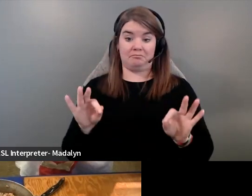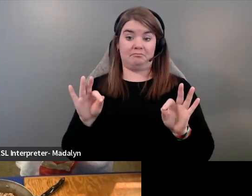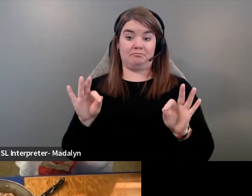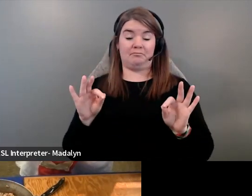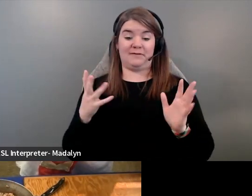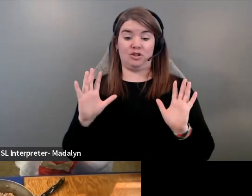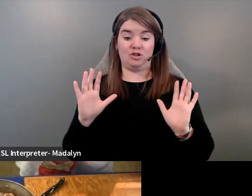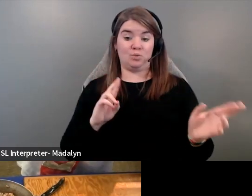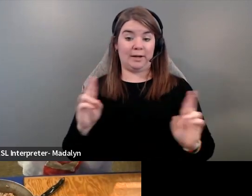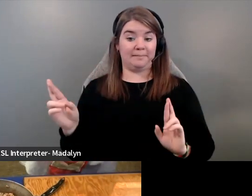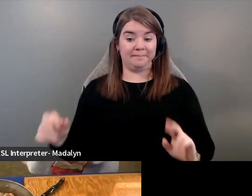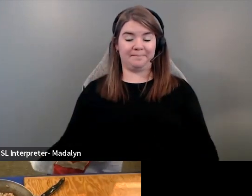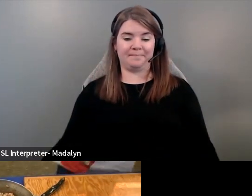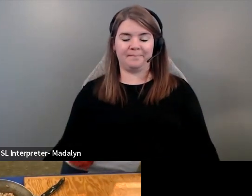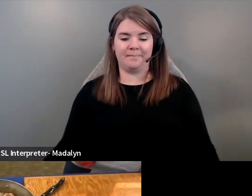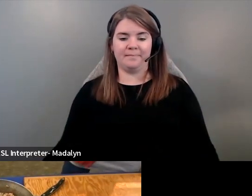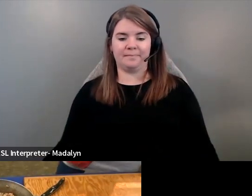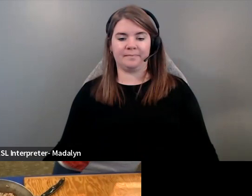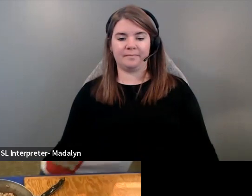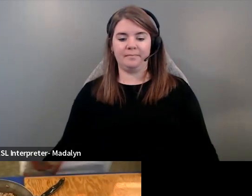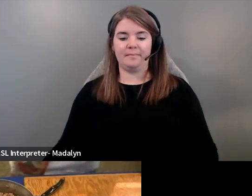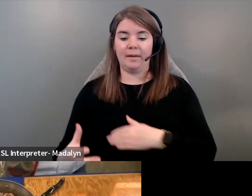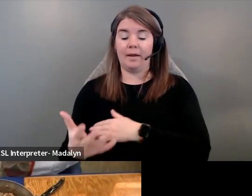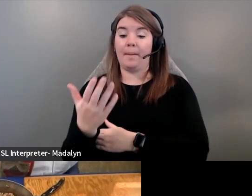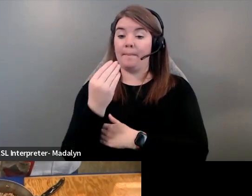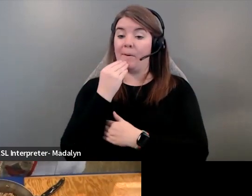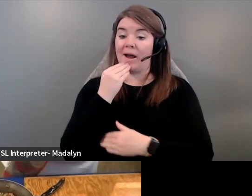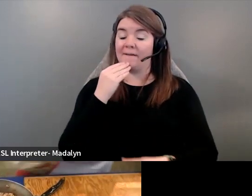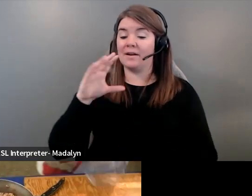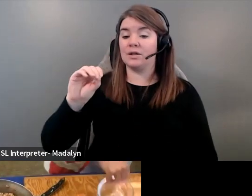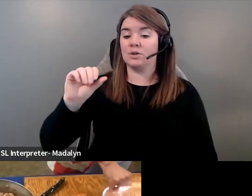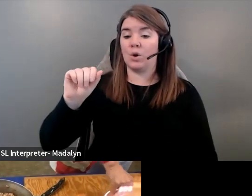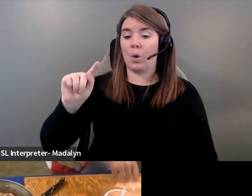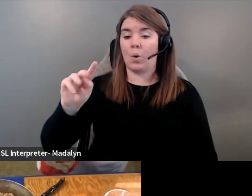go. The breakfast oatmeal. So let's try some breakfast oatmeal.